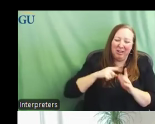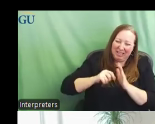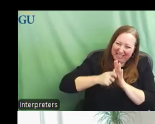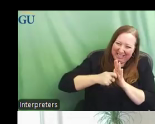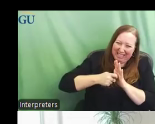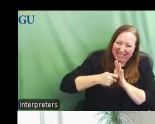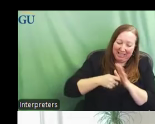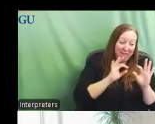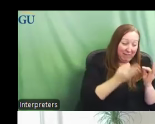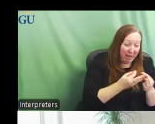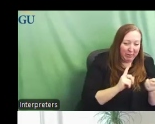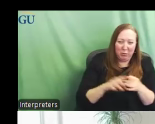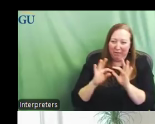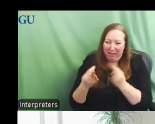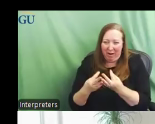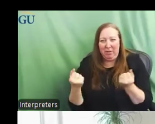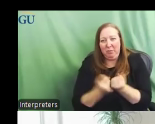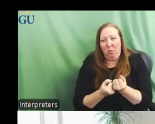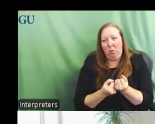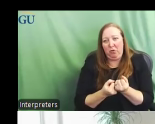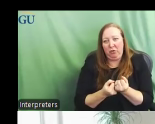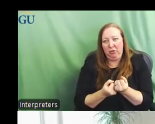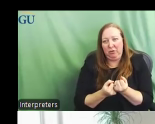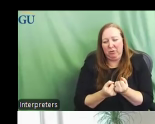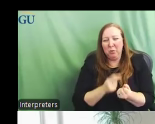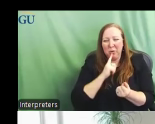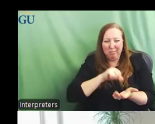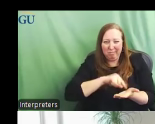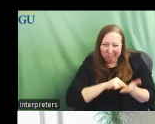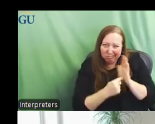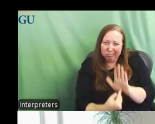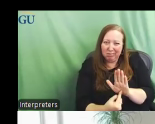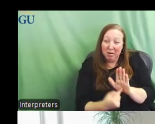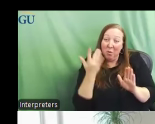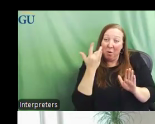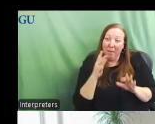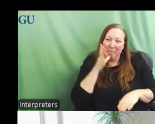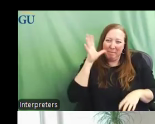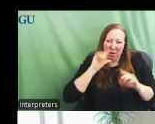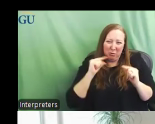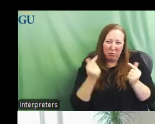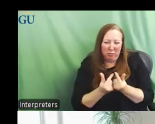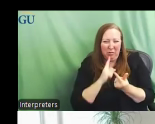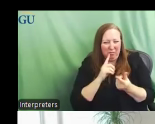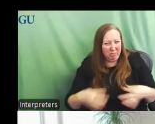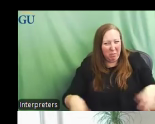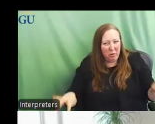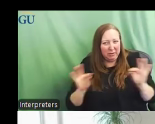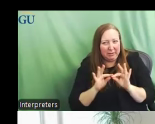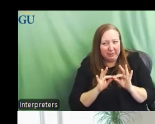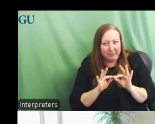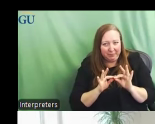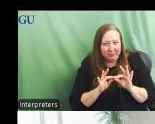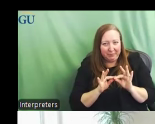think amplifying the parent groups and the importance of parent groups as stakeholders is really important. And